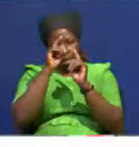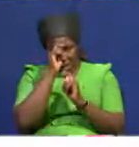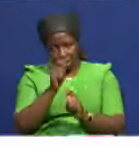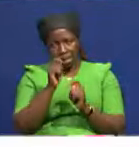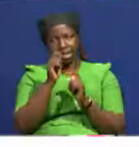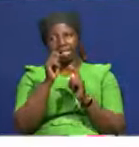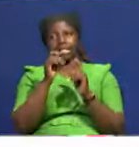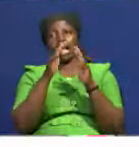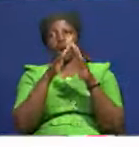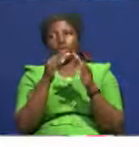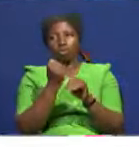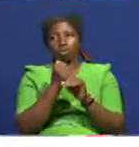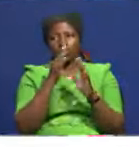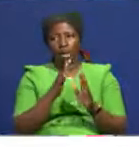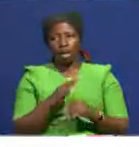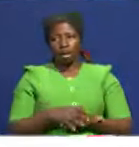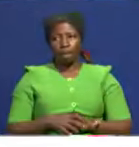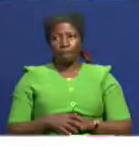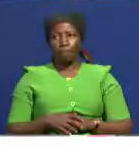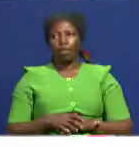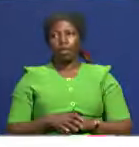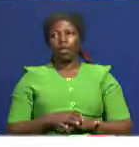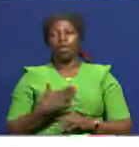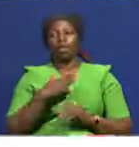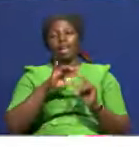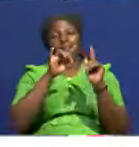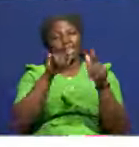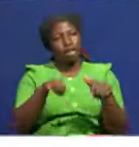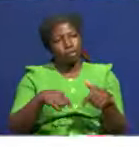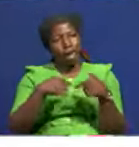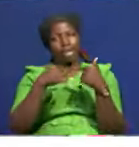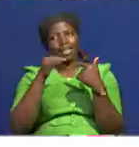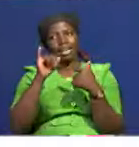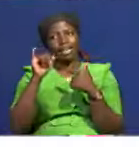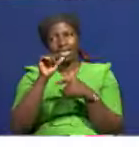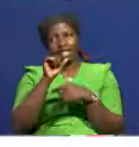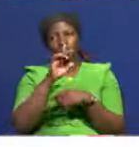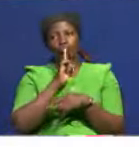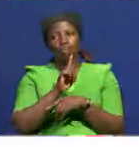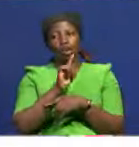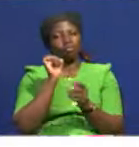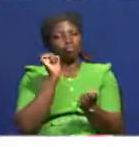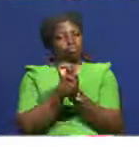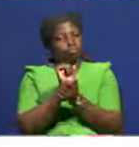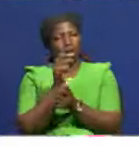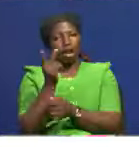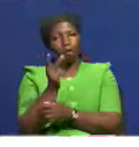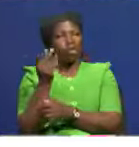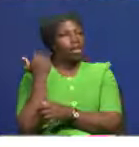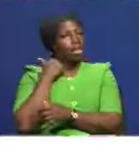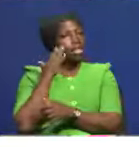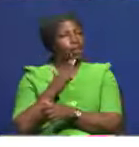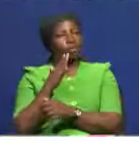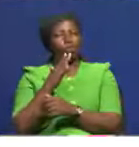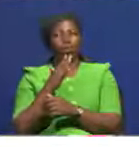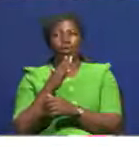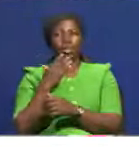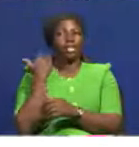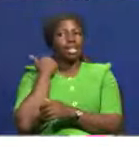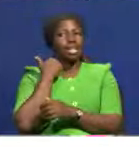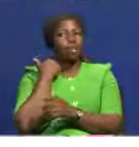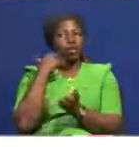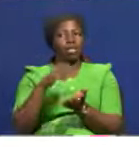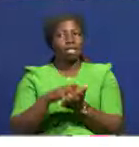Inspector General order the immediate arrest of these two criminals and institute criminal proceedings with a view to